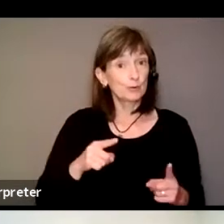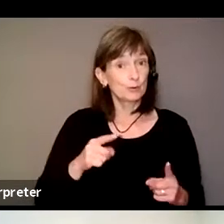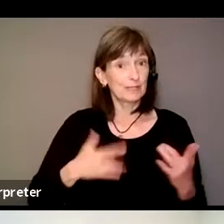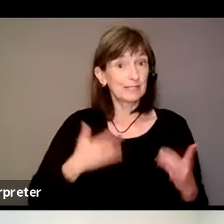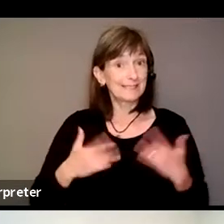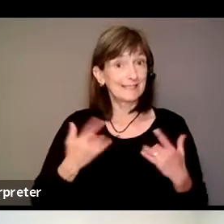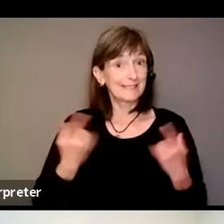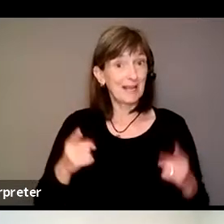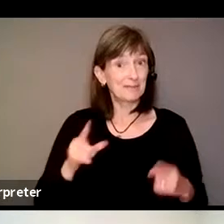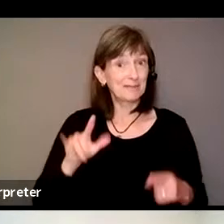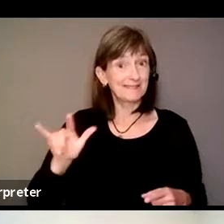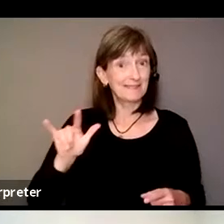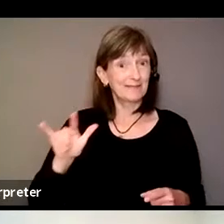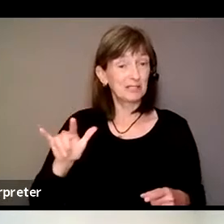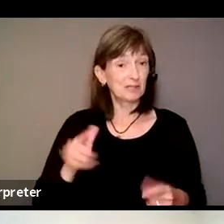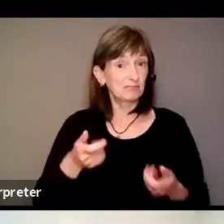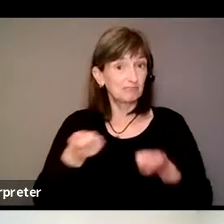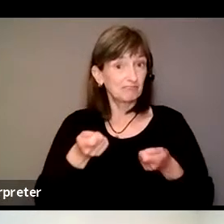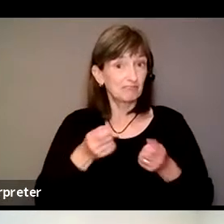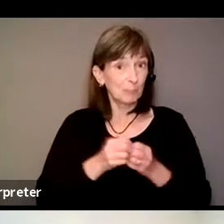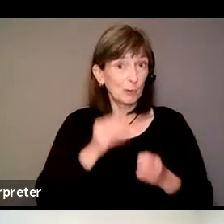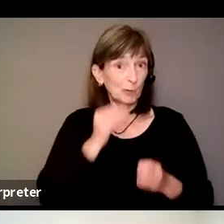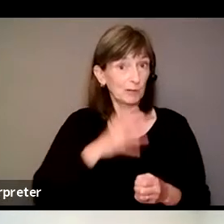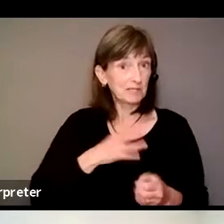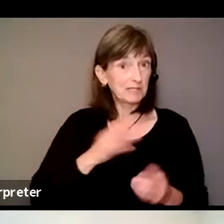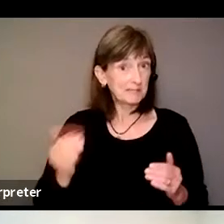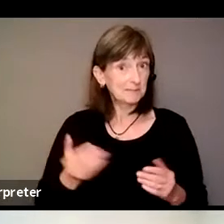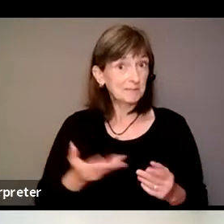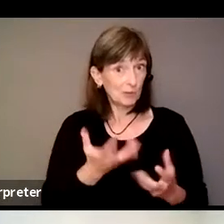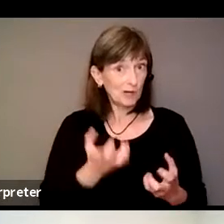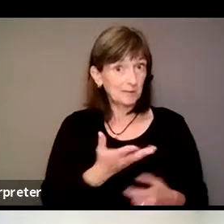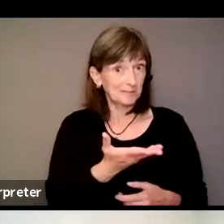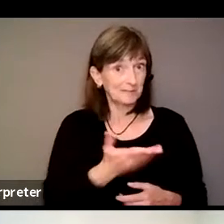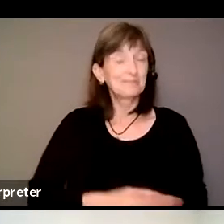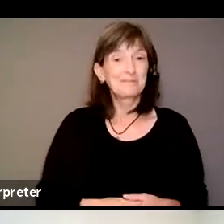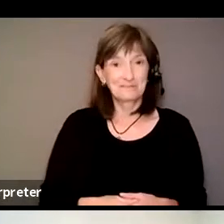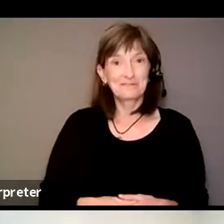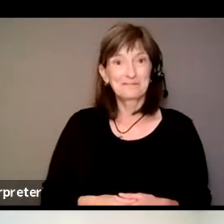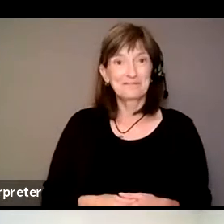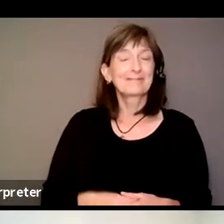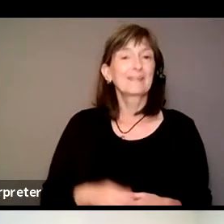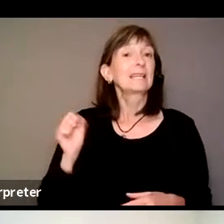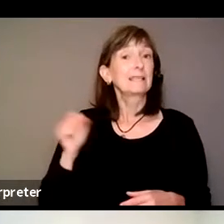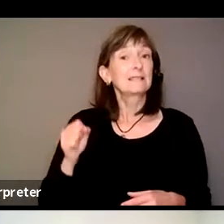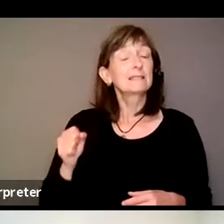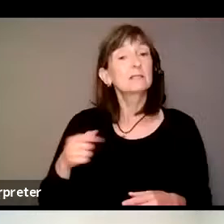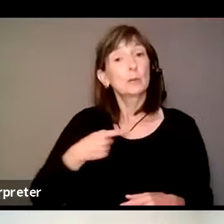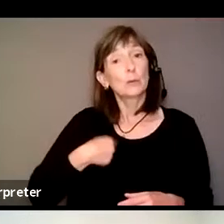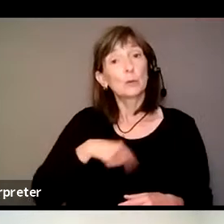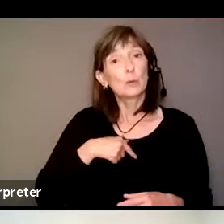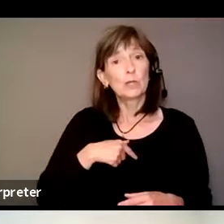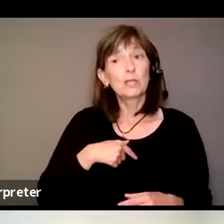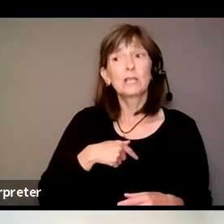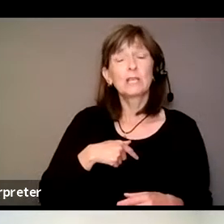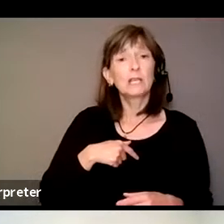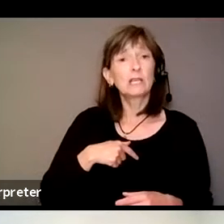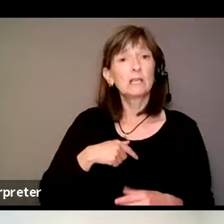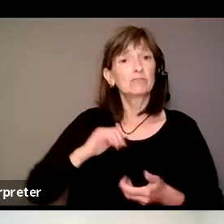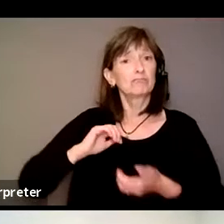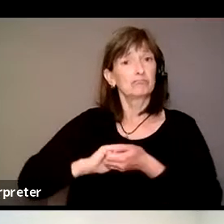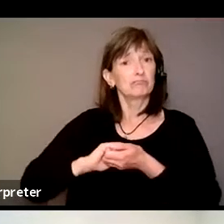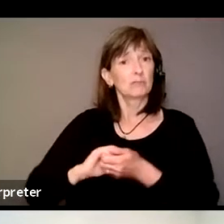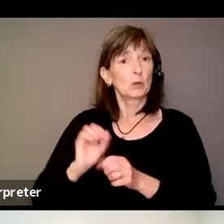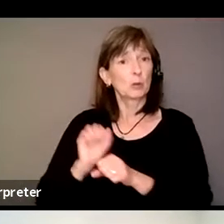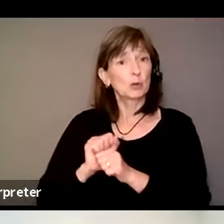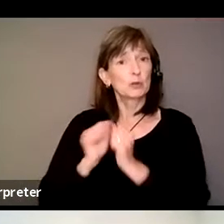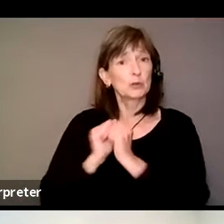to encourage more women to become involved. Yeah, absolutely. We've been working very closely, I guess, when I look at all the